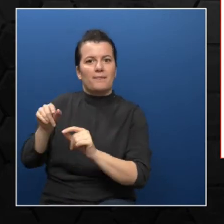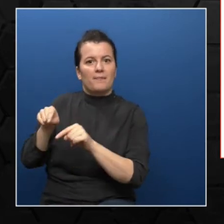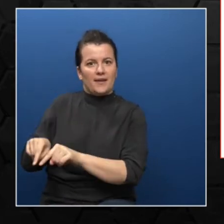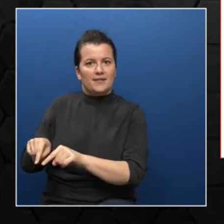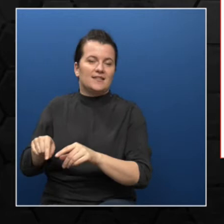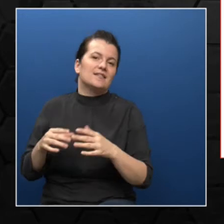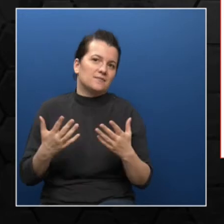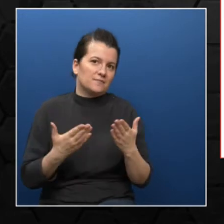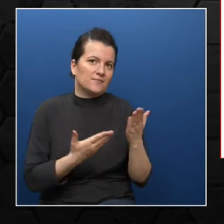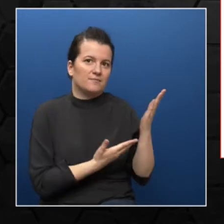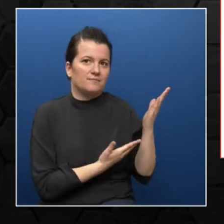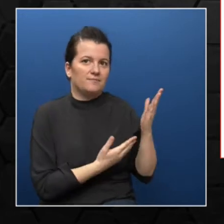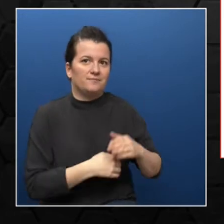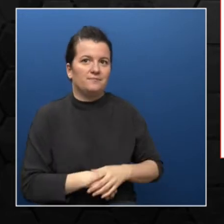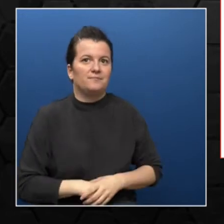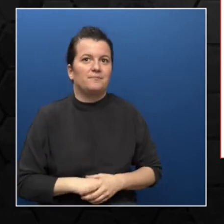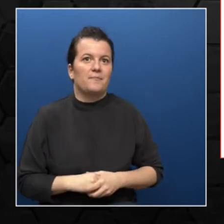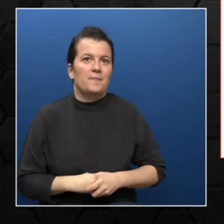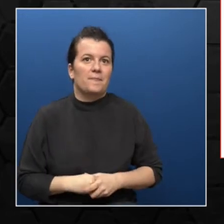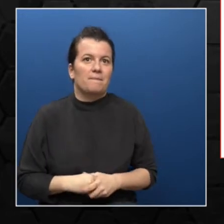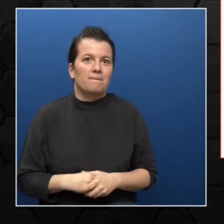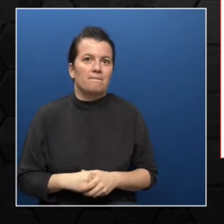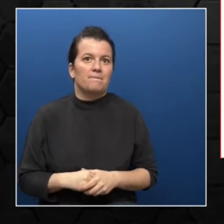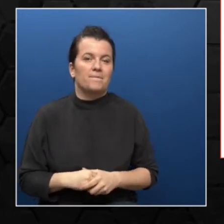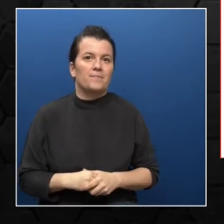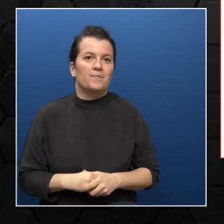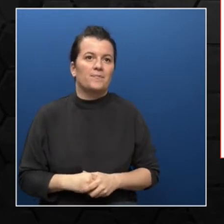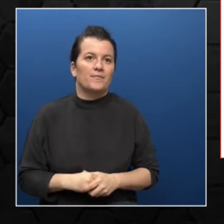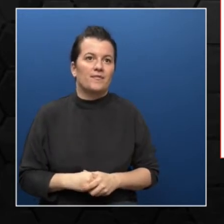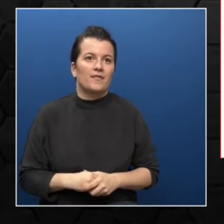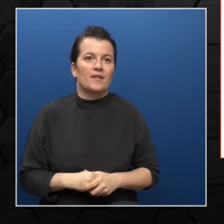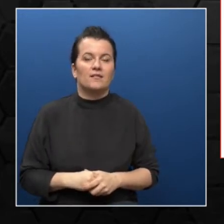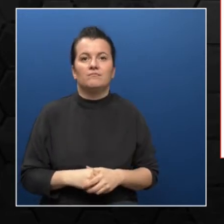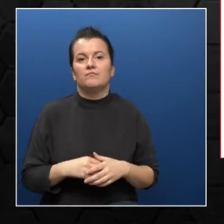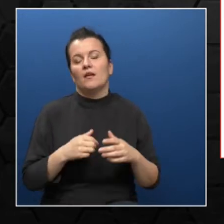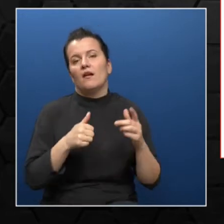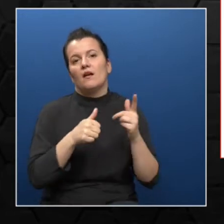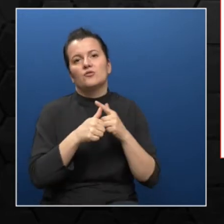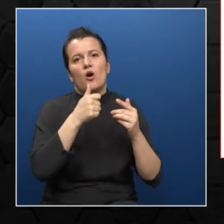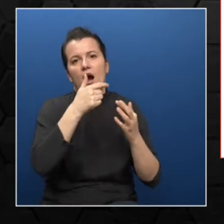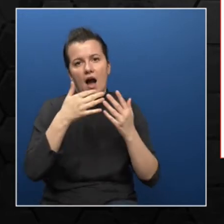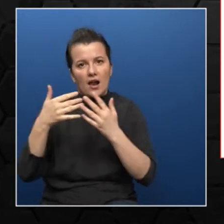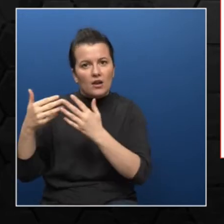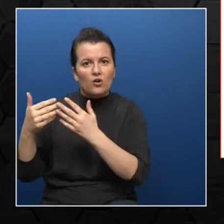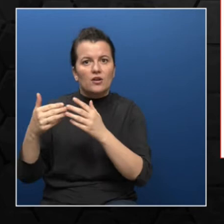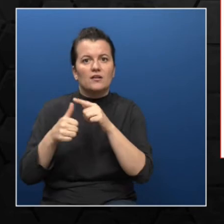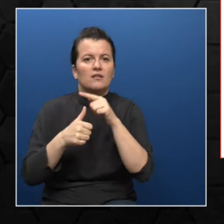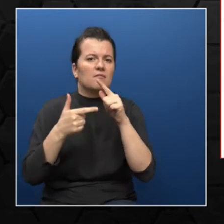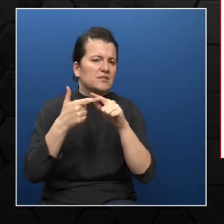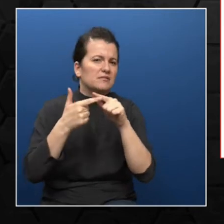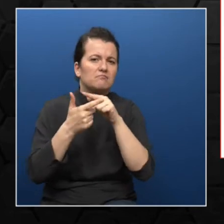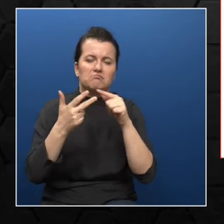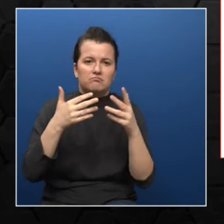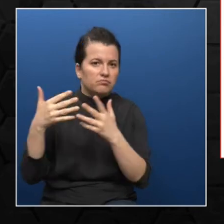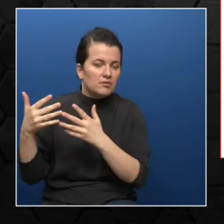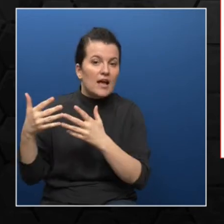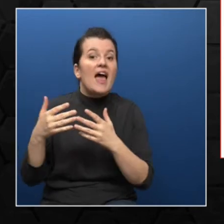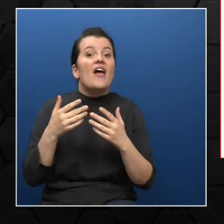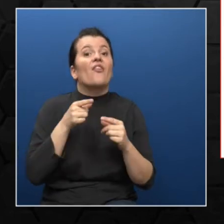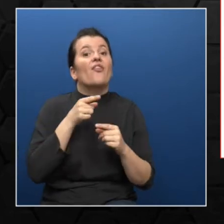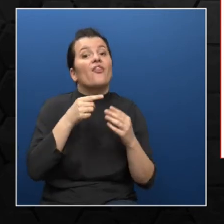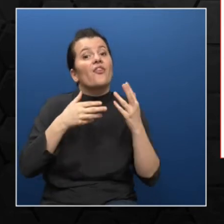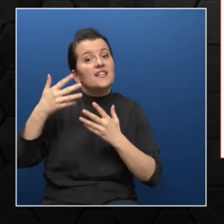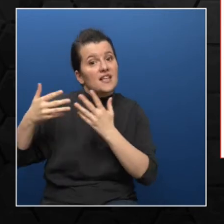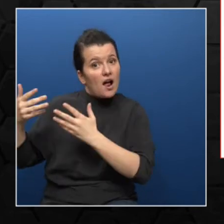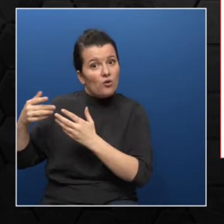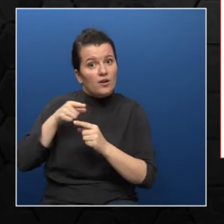backpropagation and the other kind of algorithms that are kind of old, they're great and